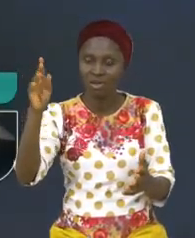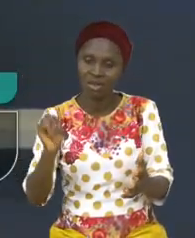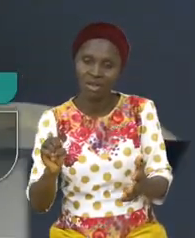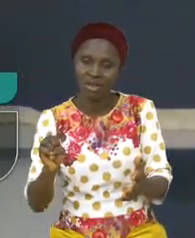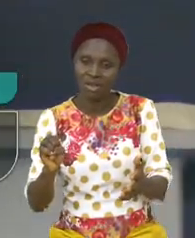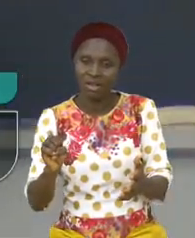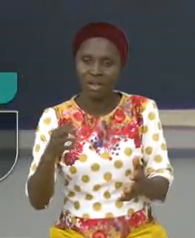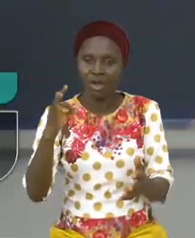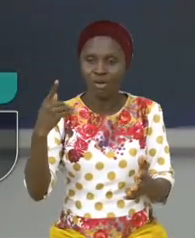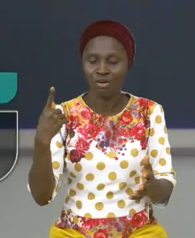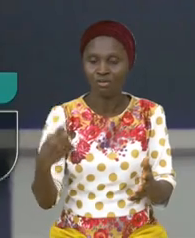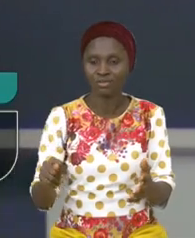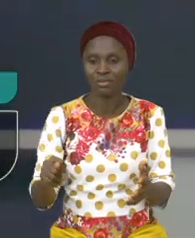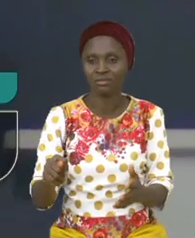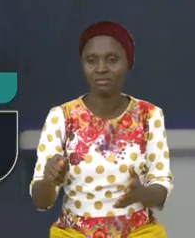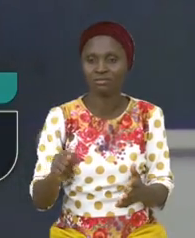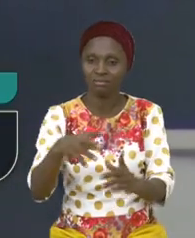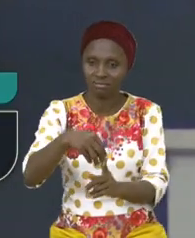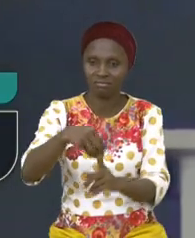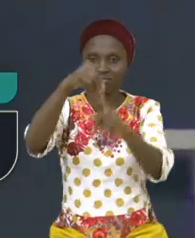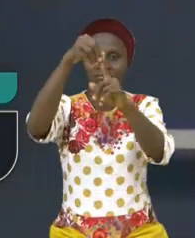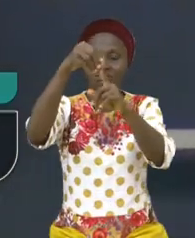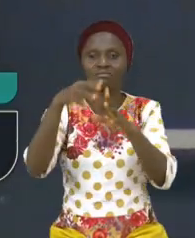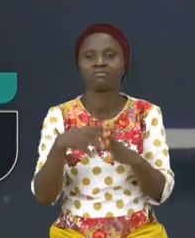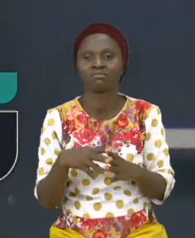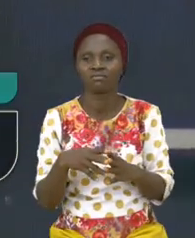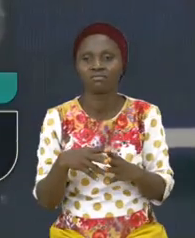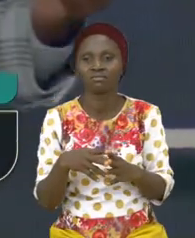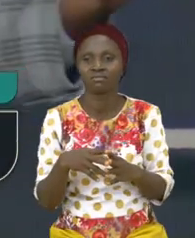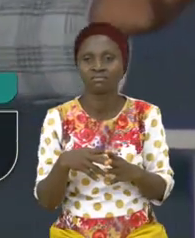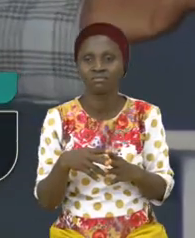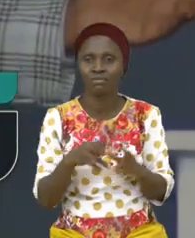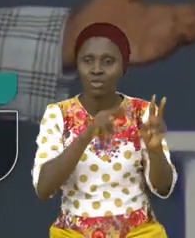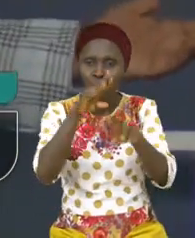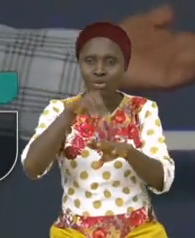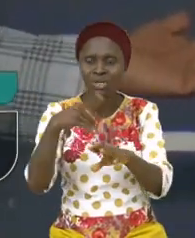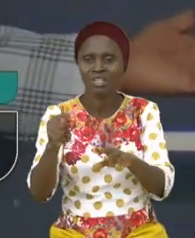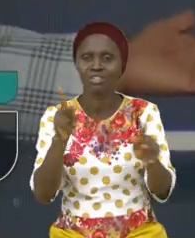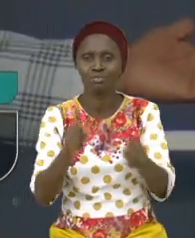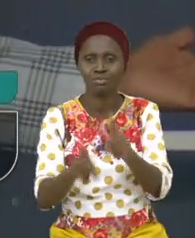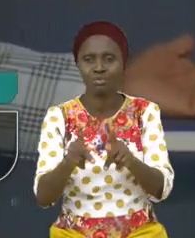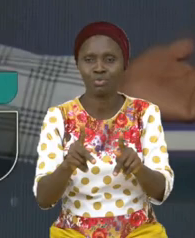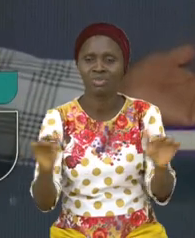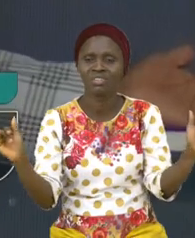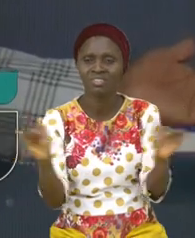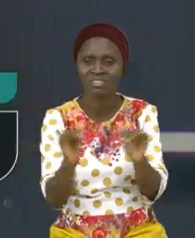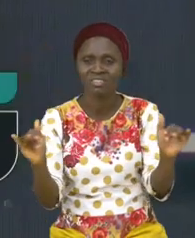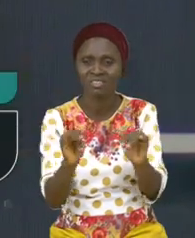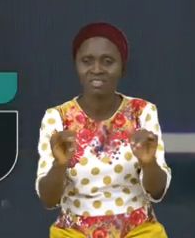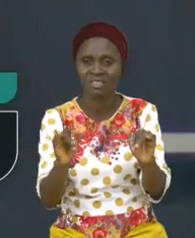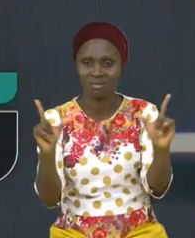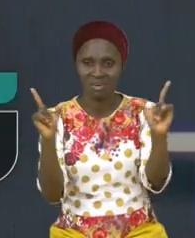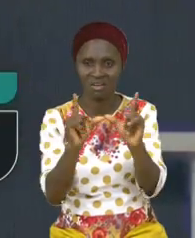the extraordinary. Look at your surrounding. Look at the people in the same field where you serve